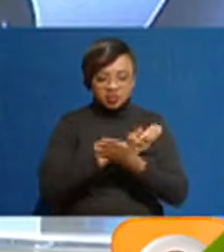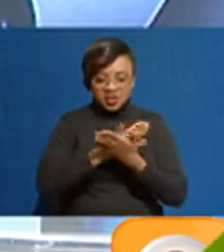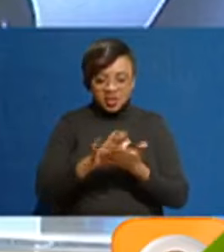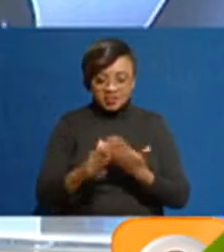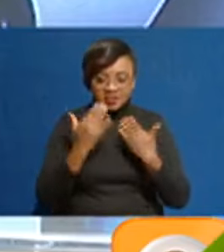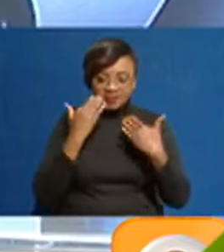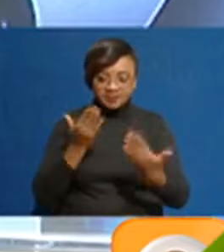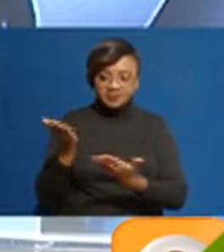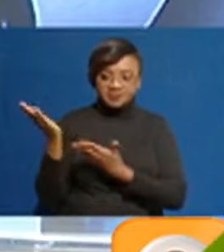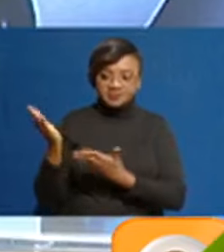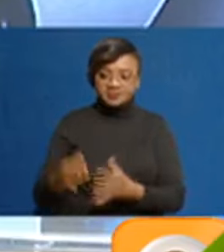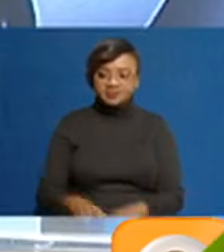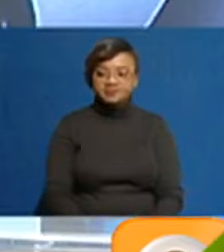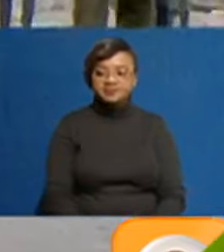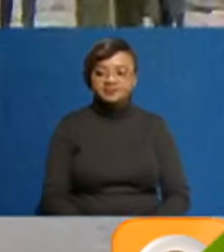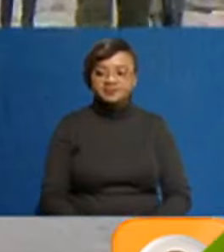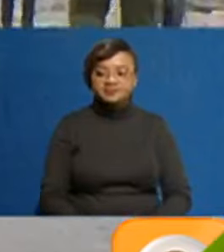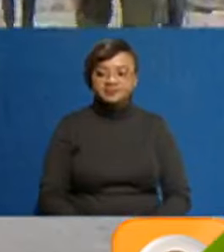a detailed breakdown.